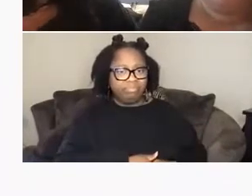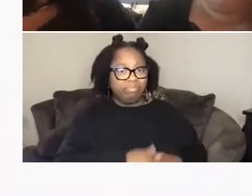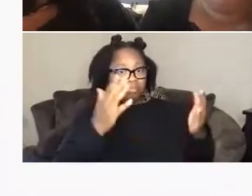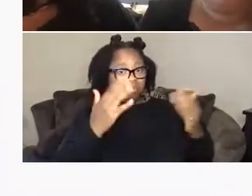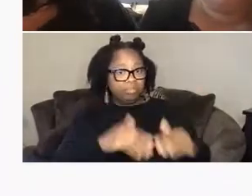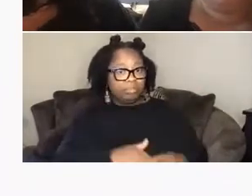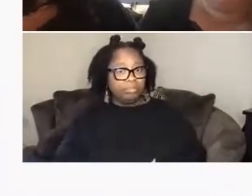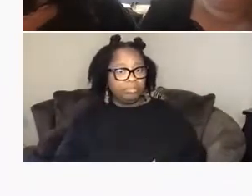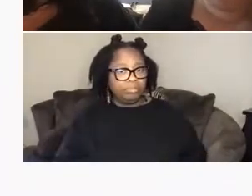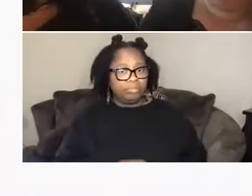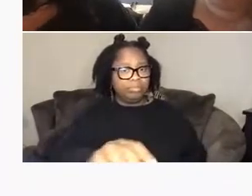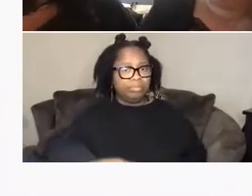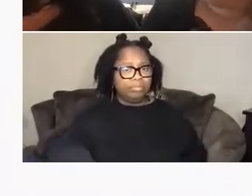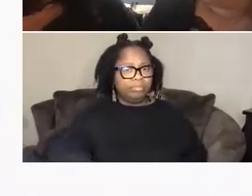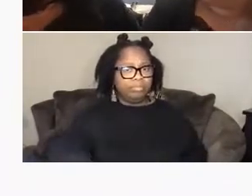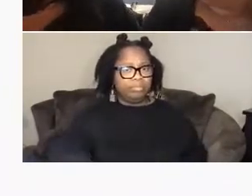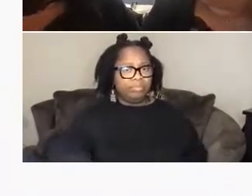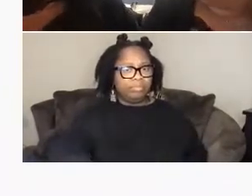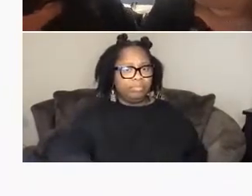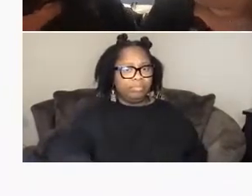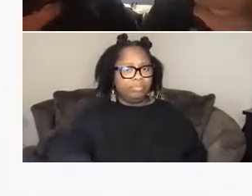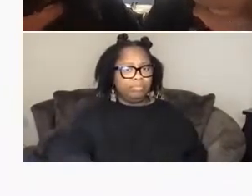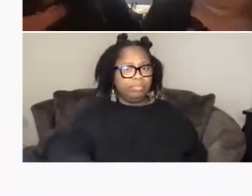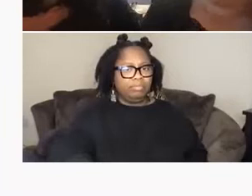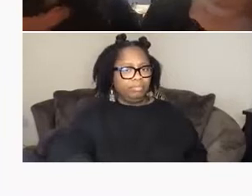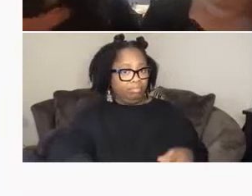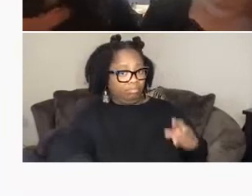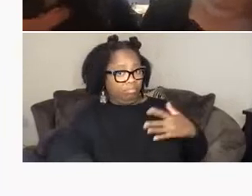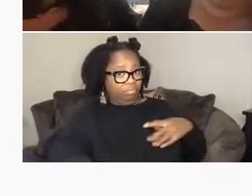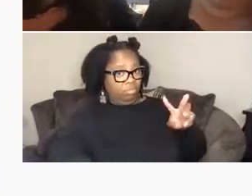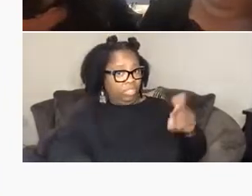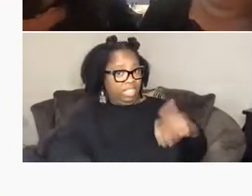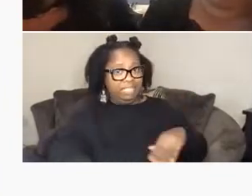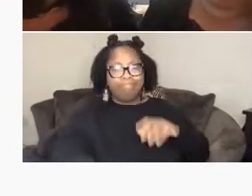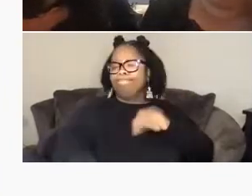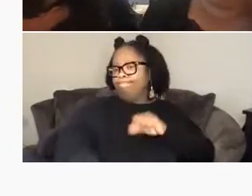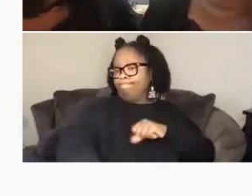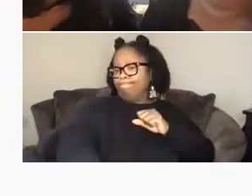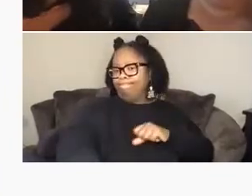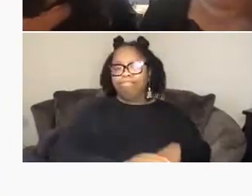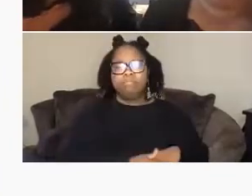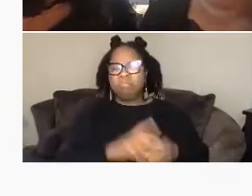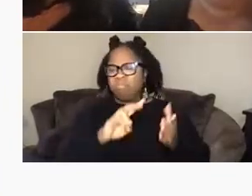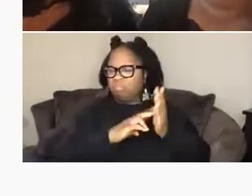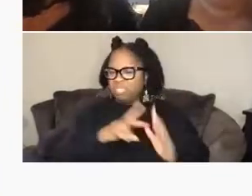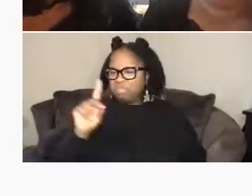now. This is defining disability. Shall I read? Yes, please. So defining disability.